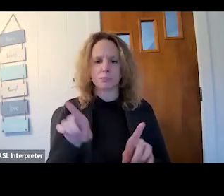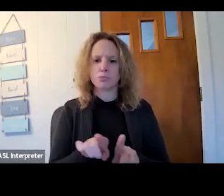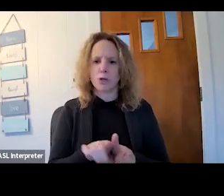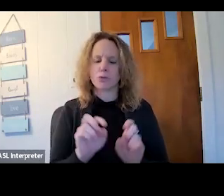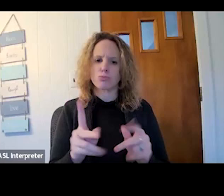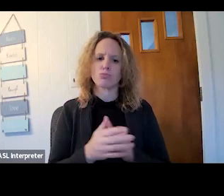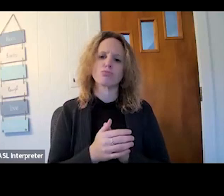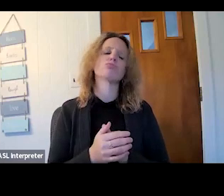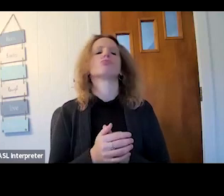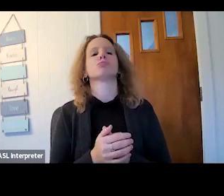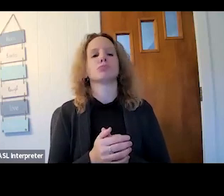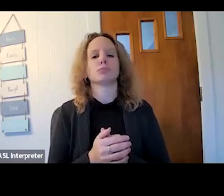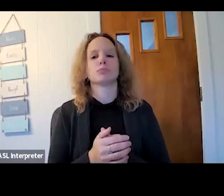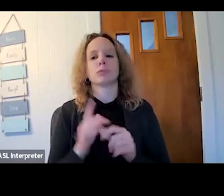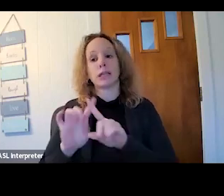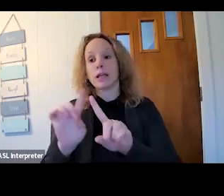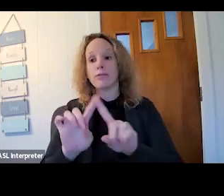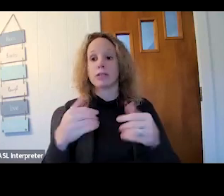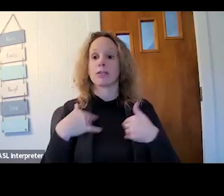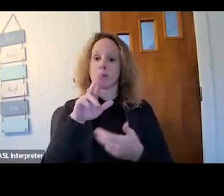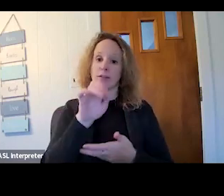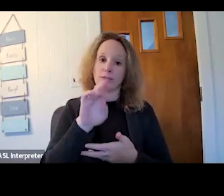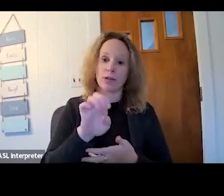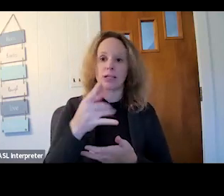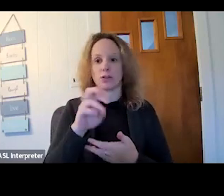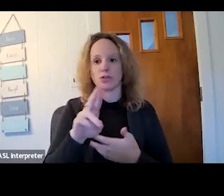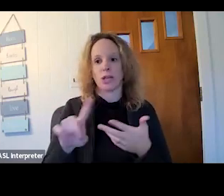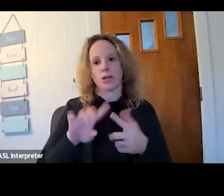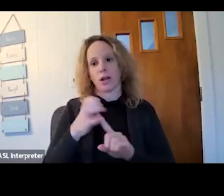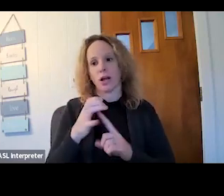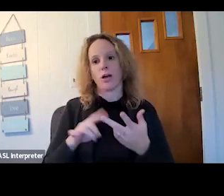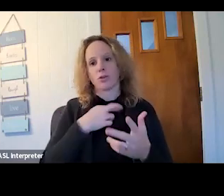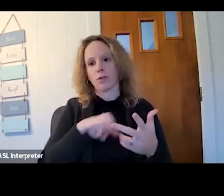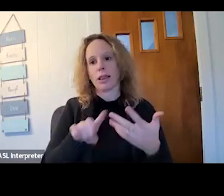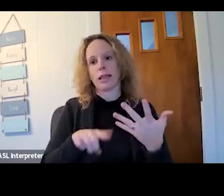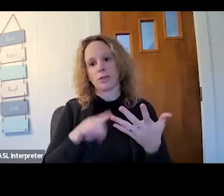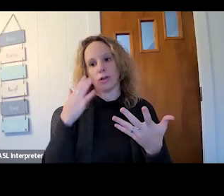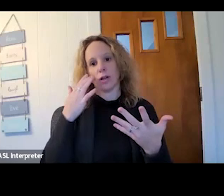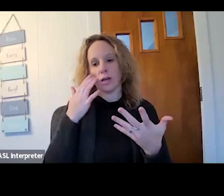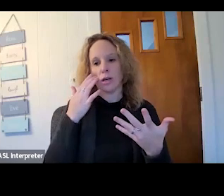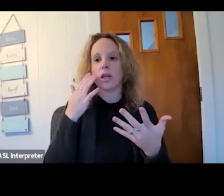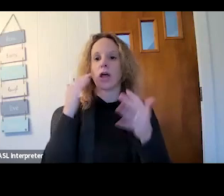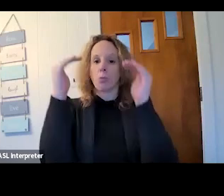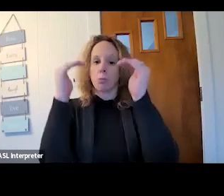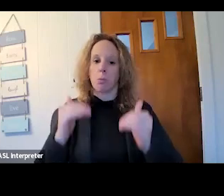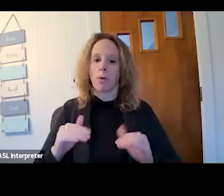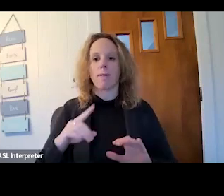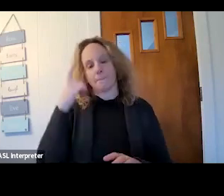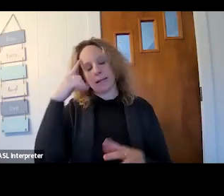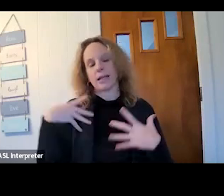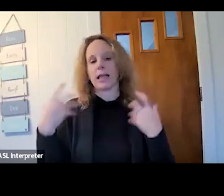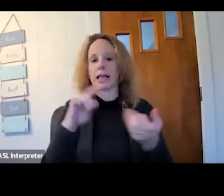have differences we all have: race, gender, culture, religion, socioeconomic status, mental